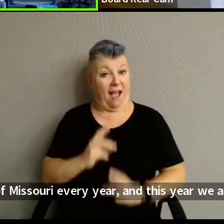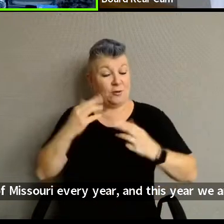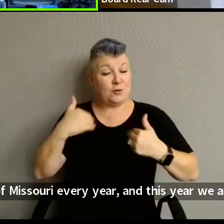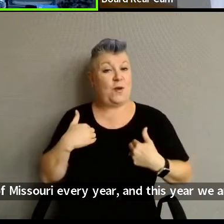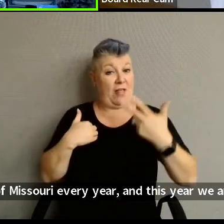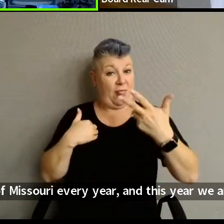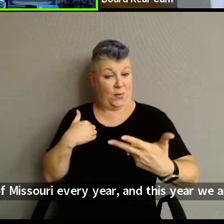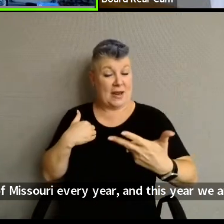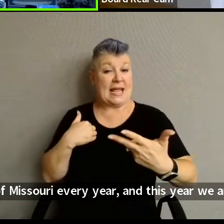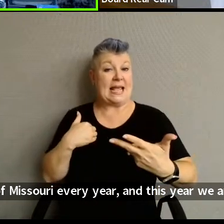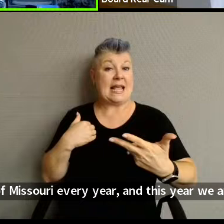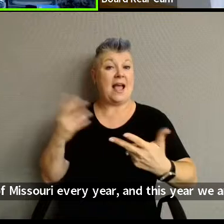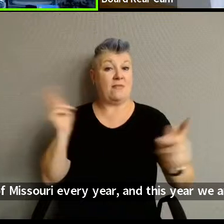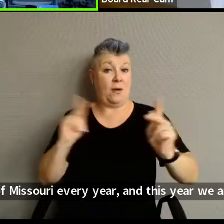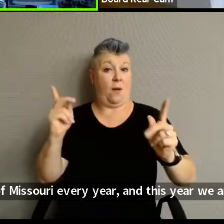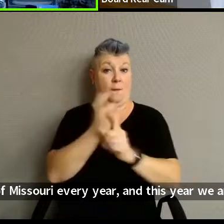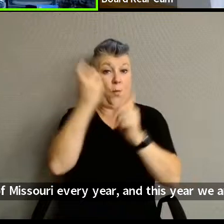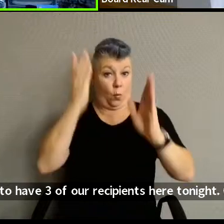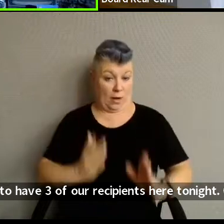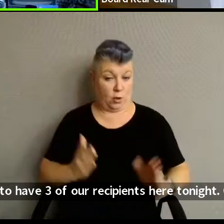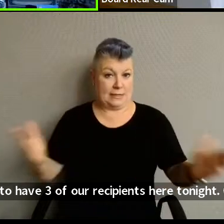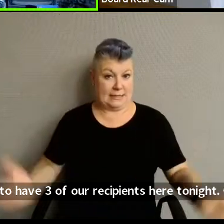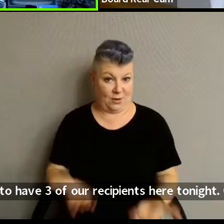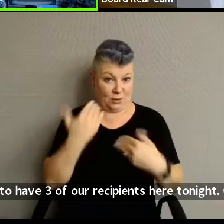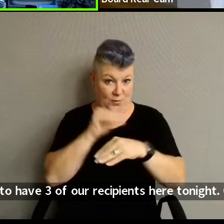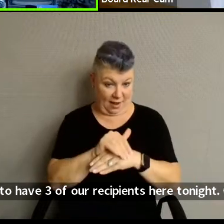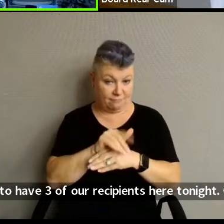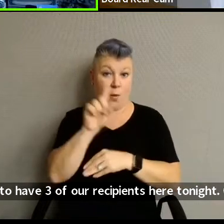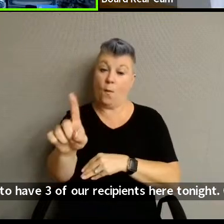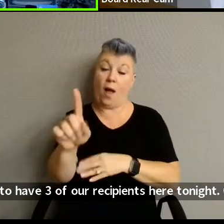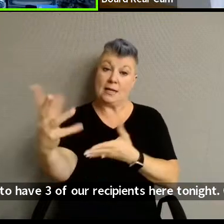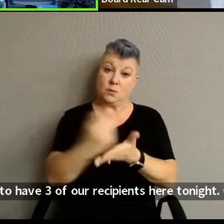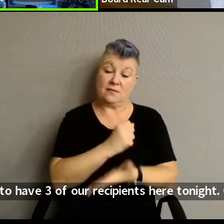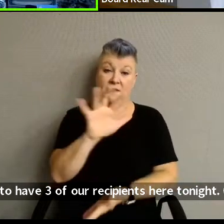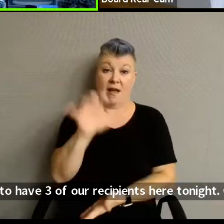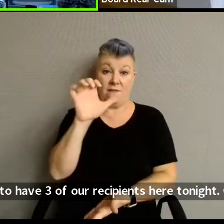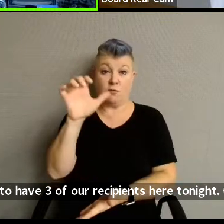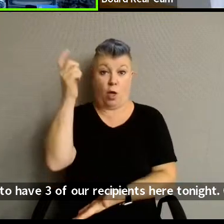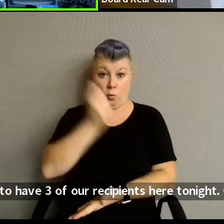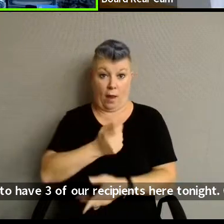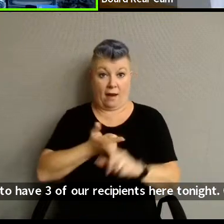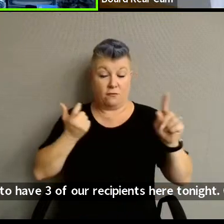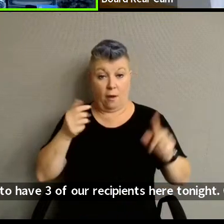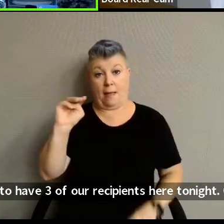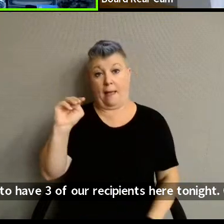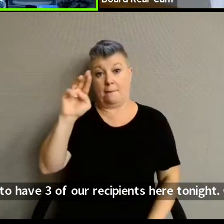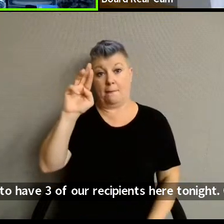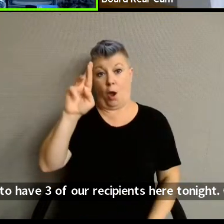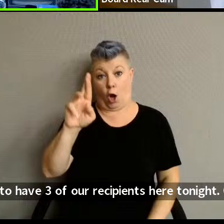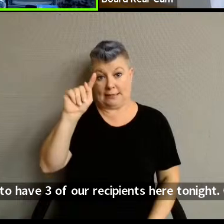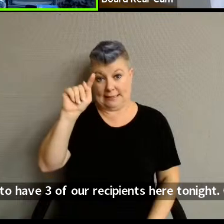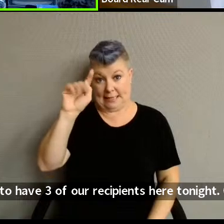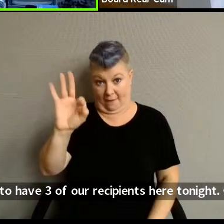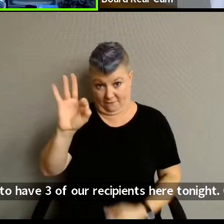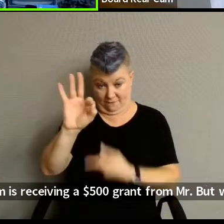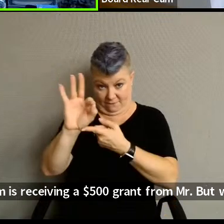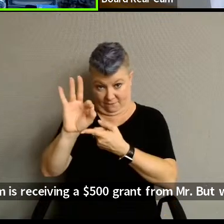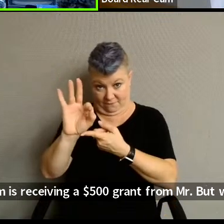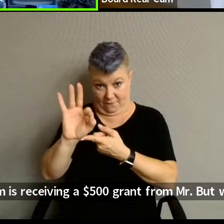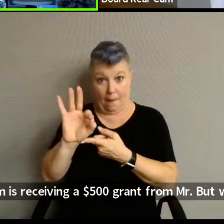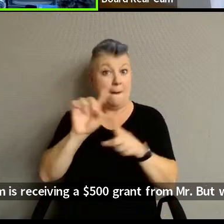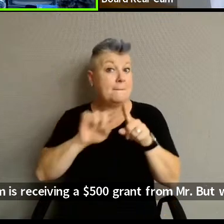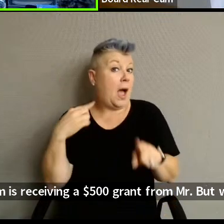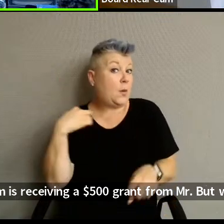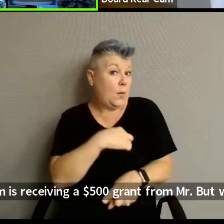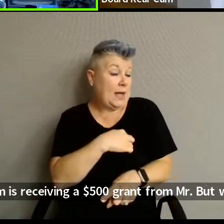here tonight. One of them is receiving a $500 grant from MRTF, but we ourselves have our